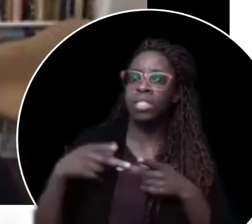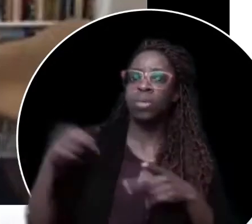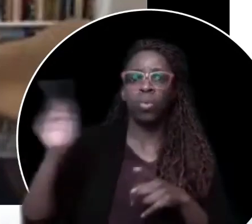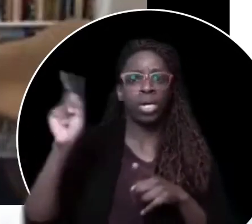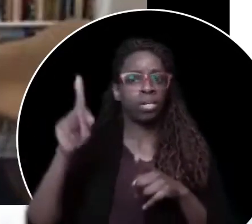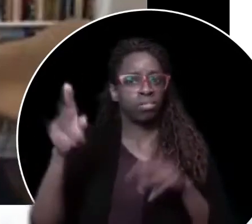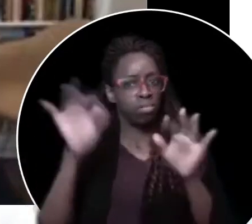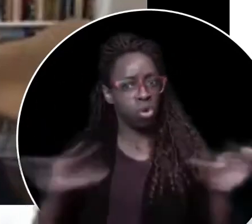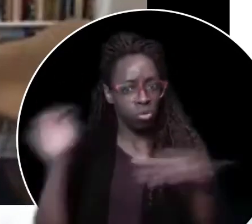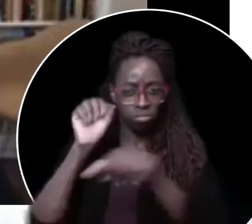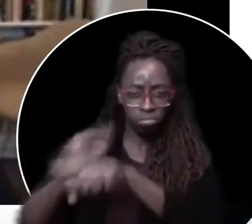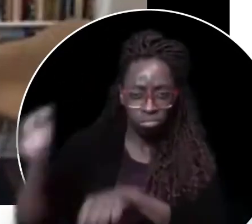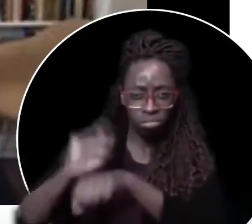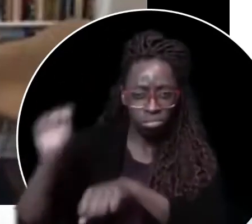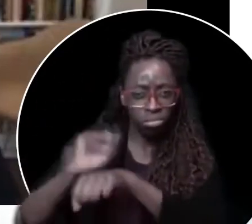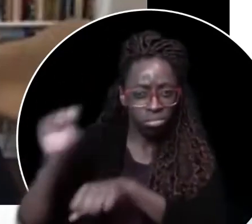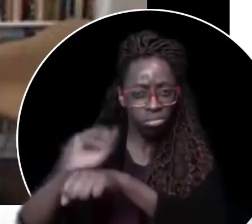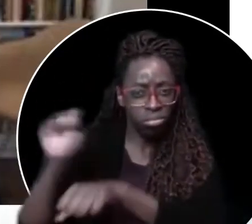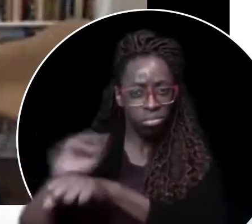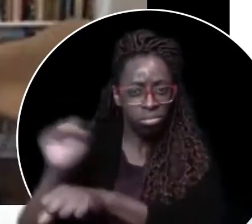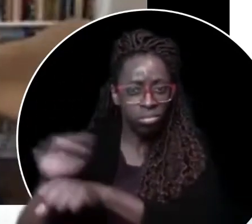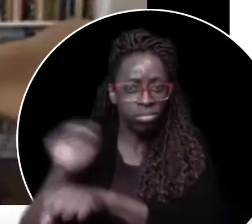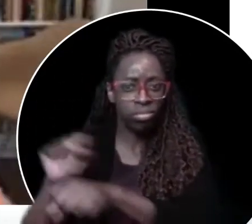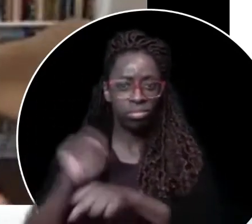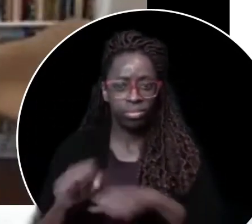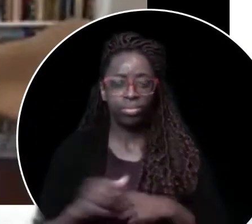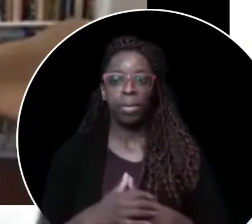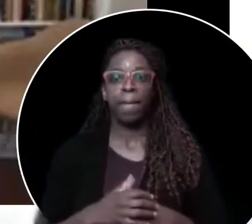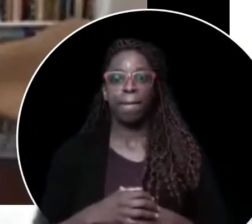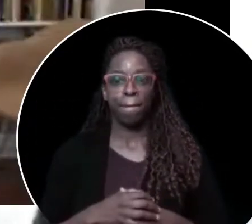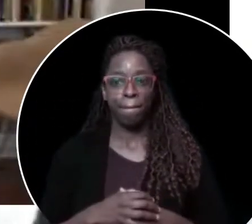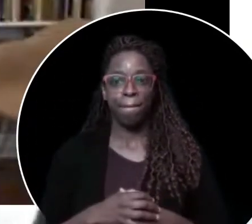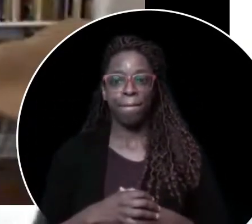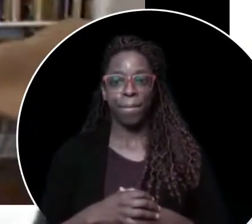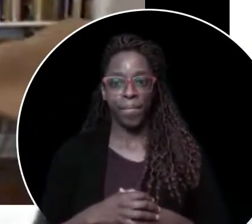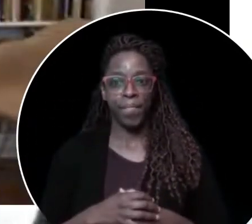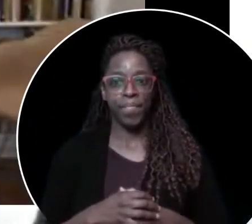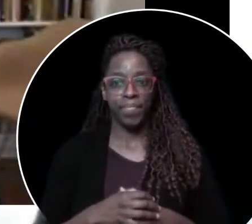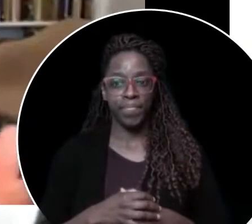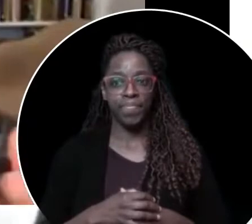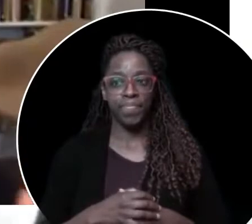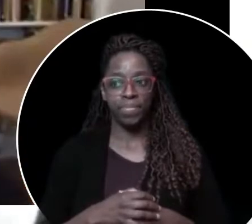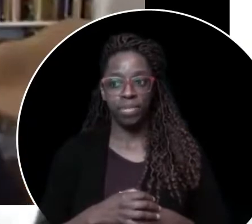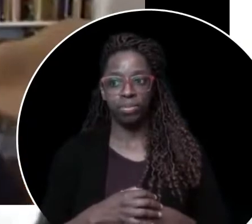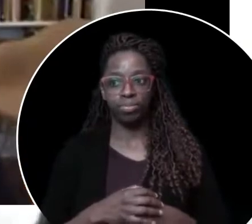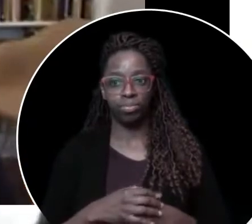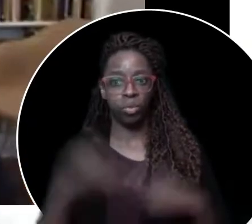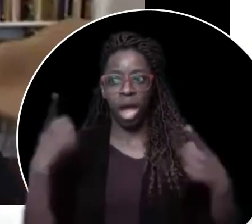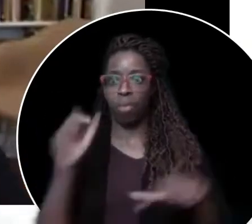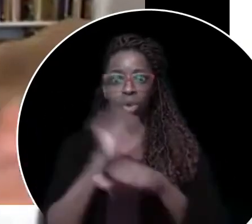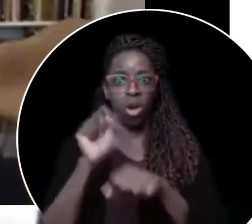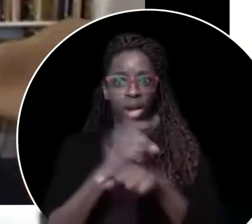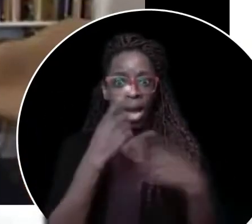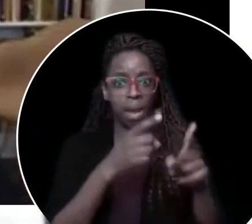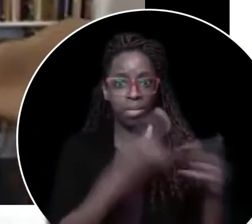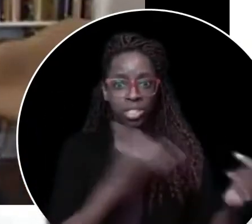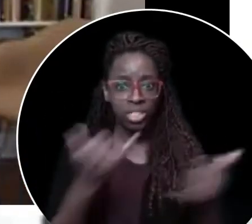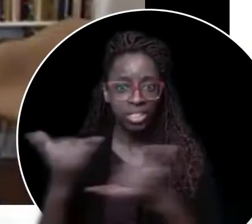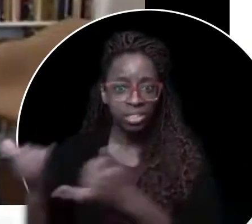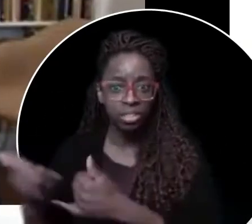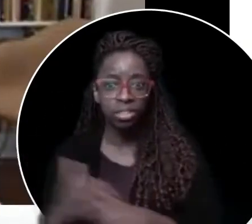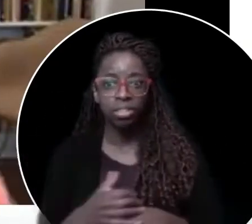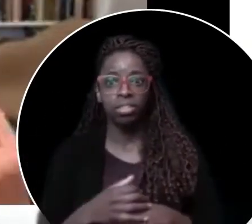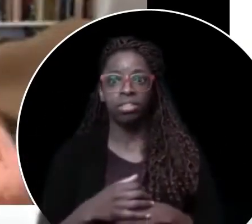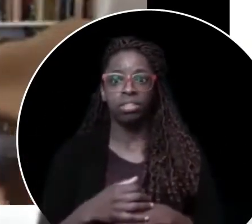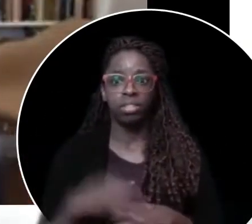Even those of us who are opposed to the systemic structures of racism, governments, and